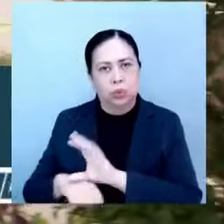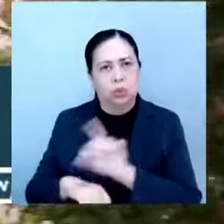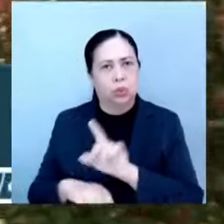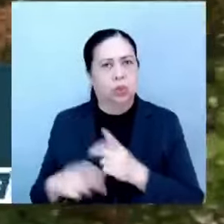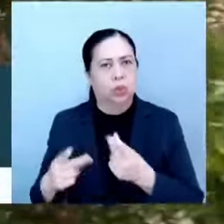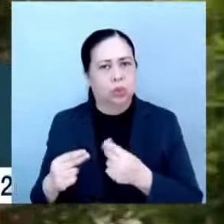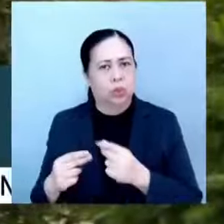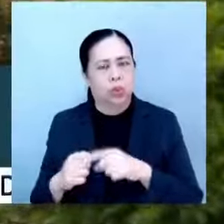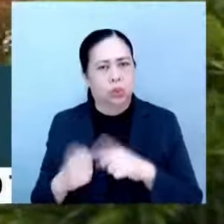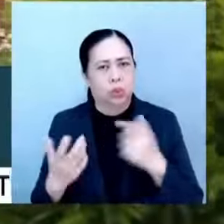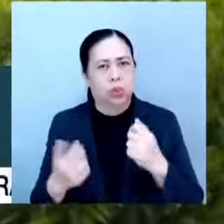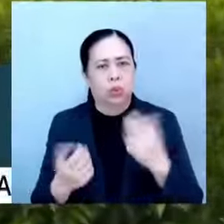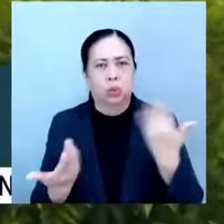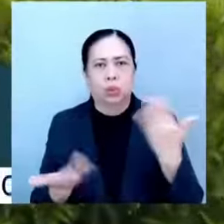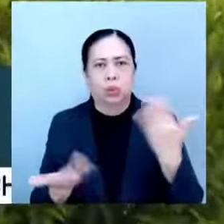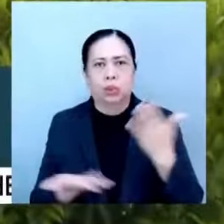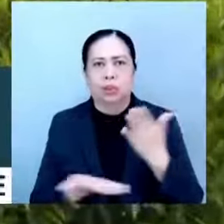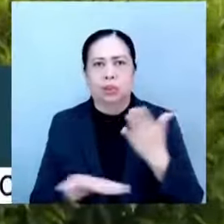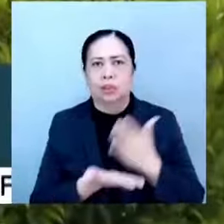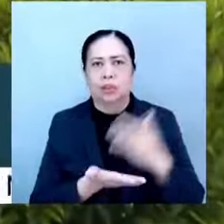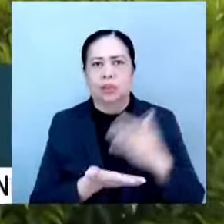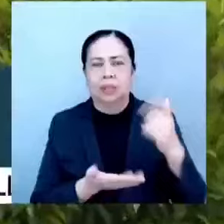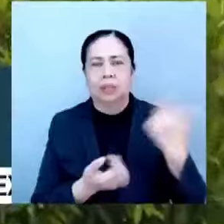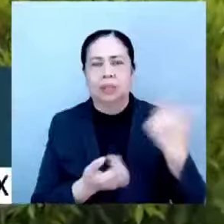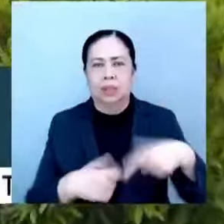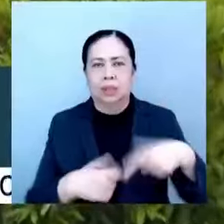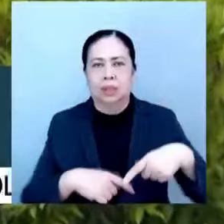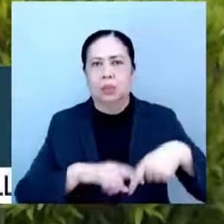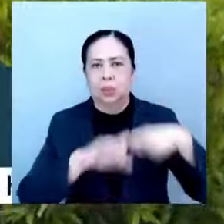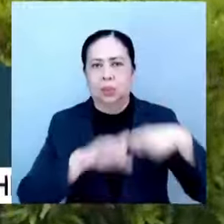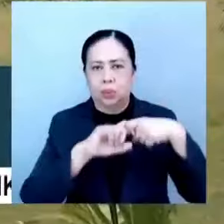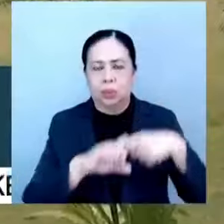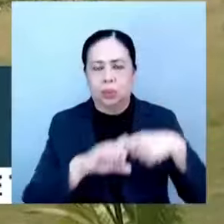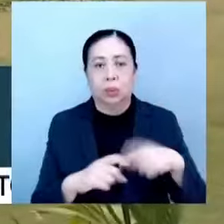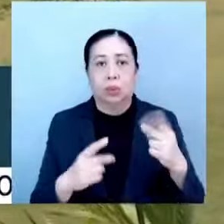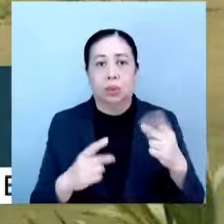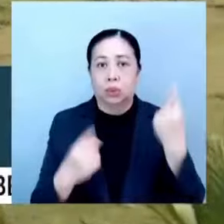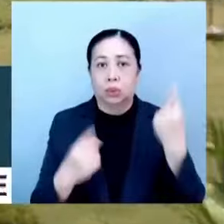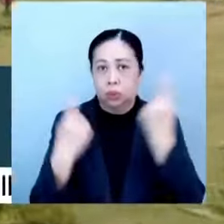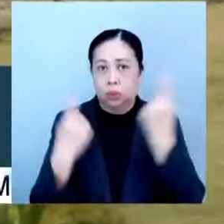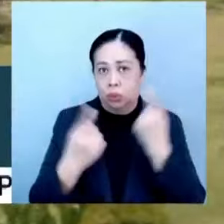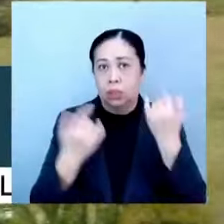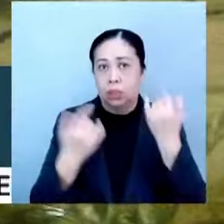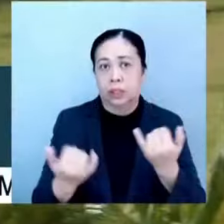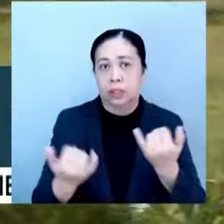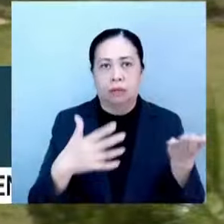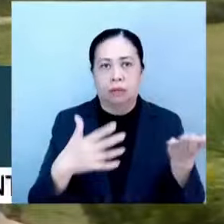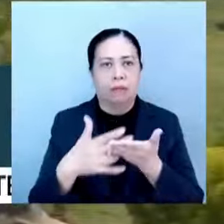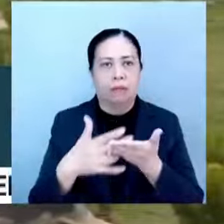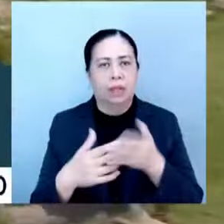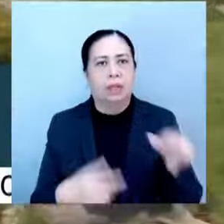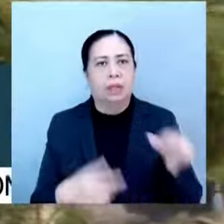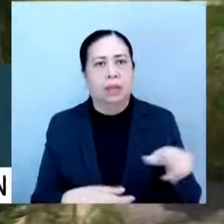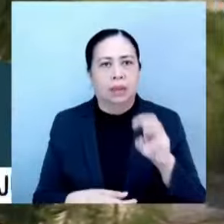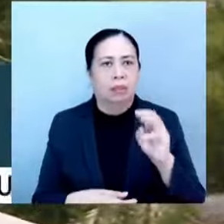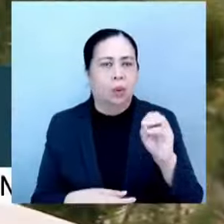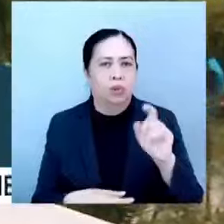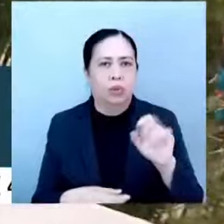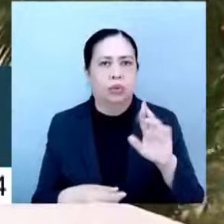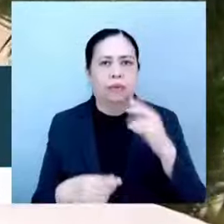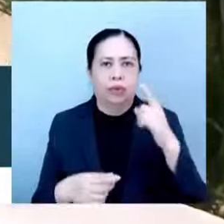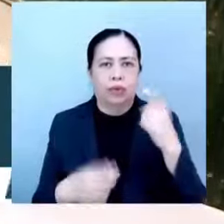the preventive suspension. One of the moves that they're considering now is to file for a motion for reconsideration before the Office of the